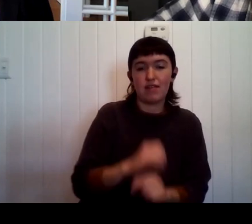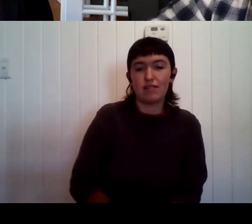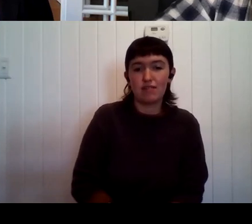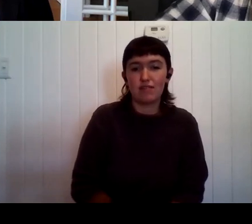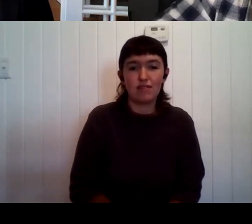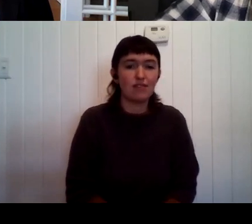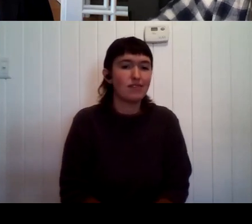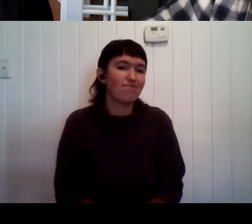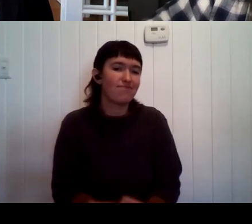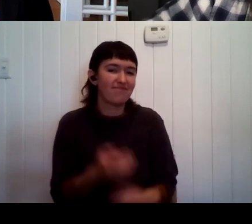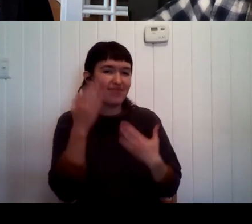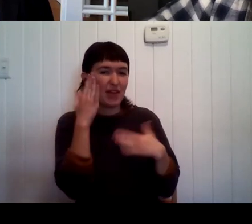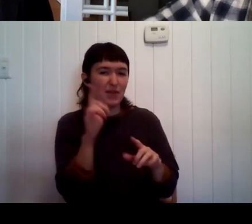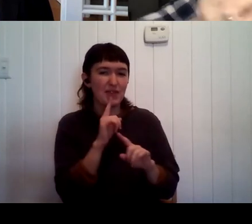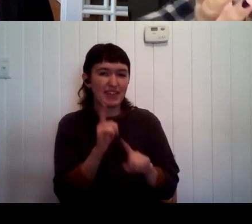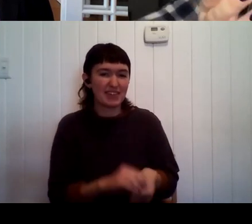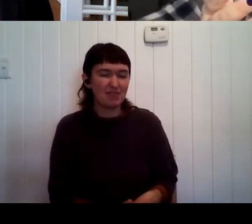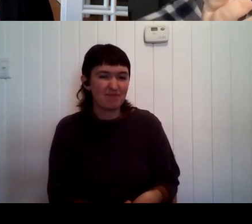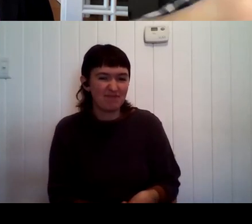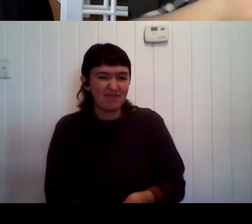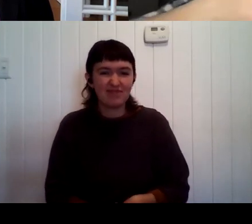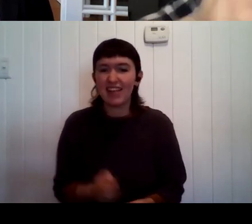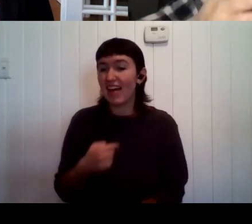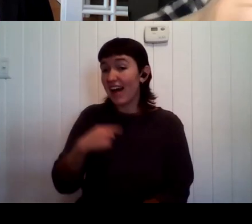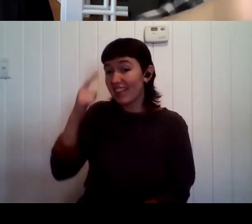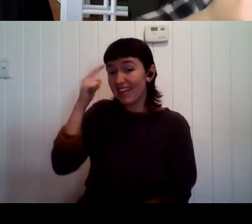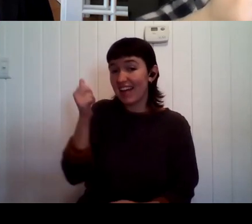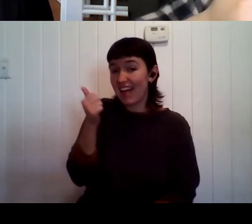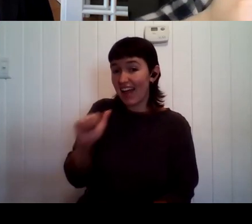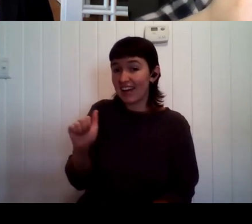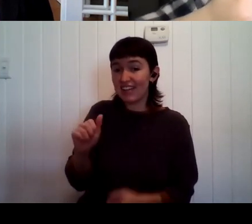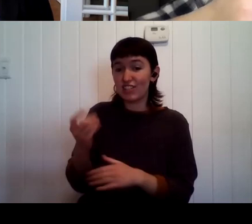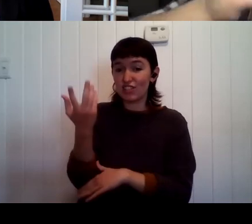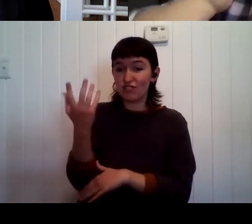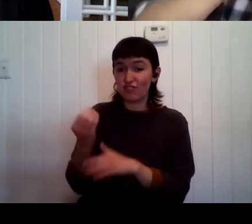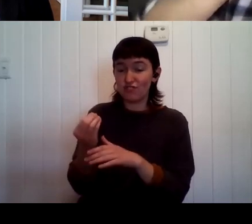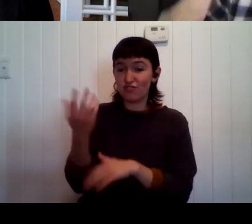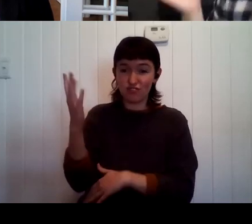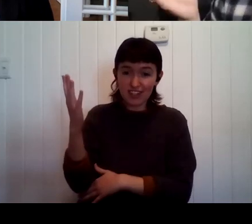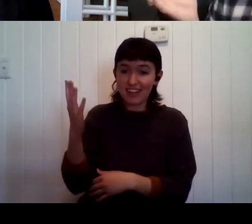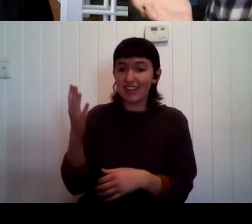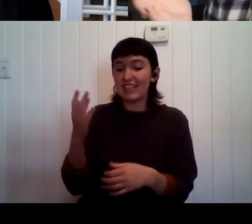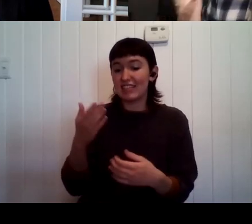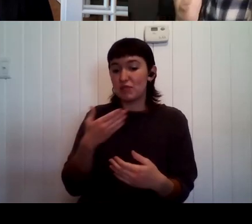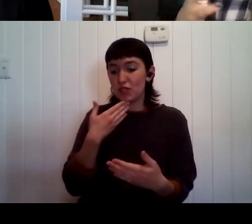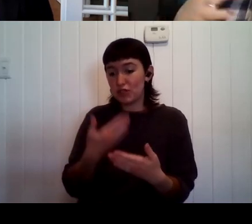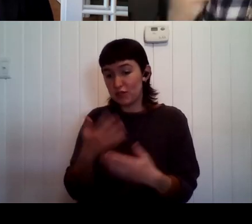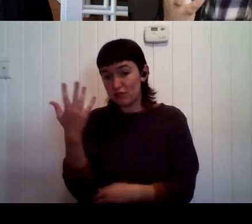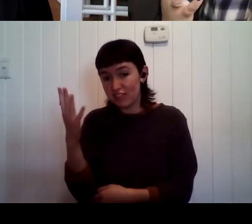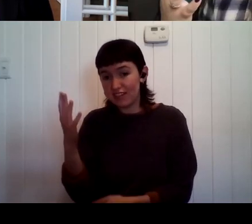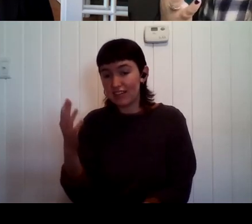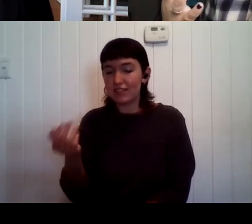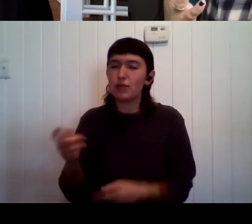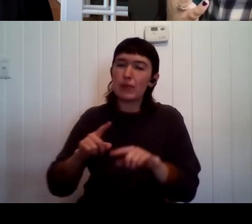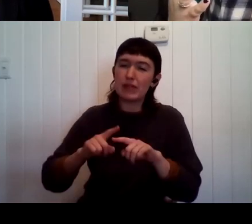I don't know the answer to that. I think any tree is a good tree. Like adding a tree, like what, it depends on the readout of